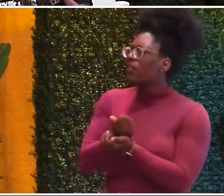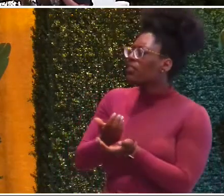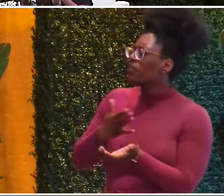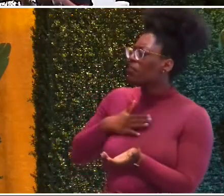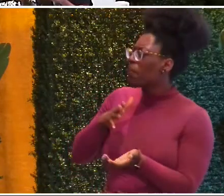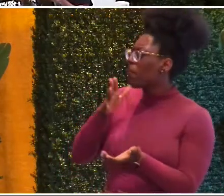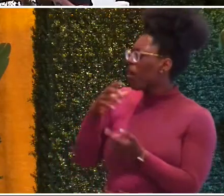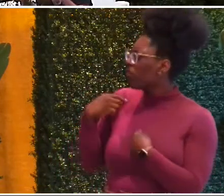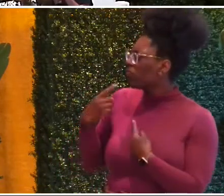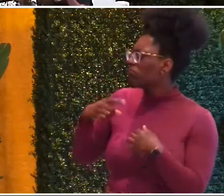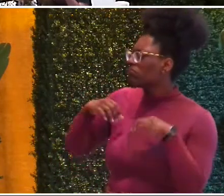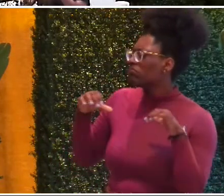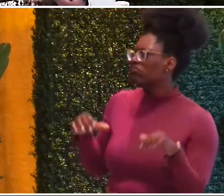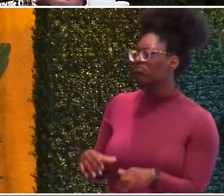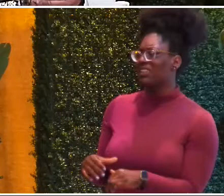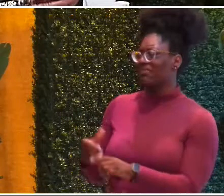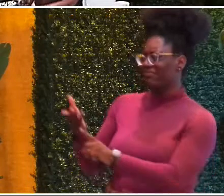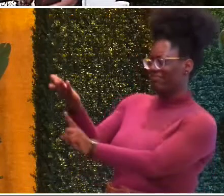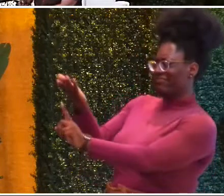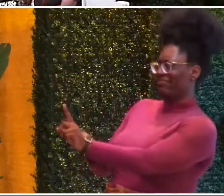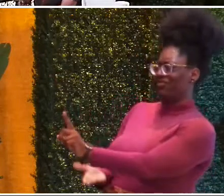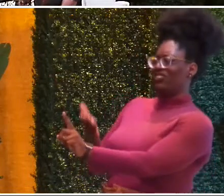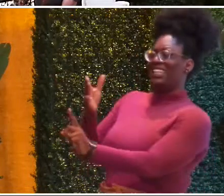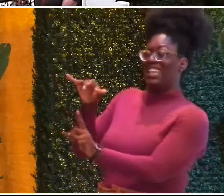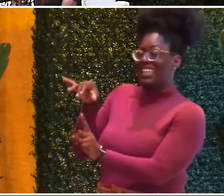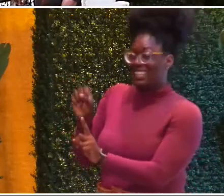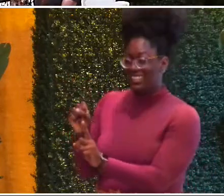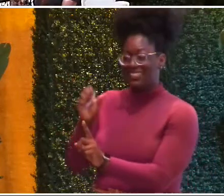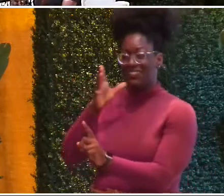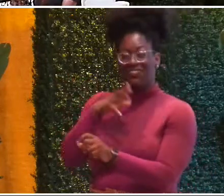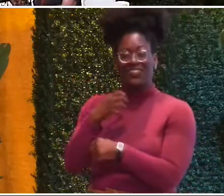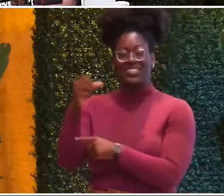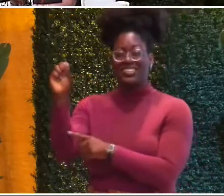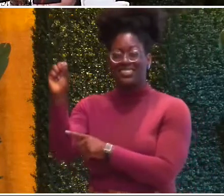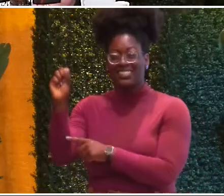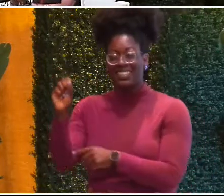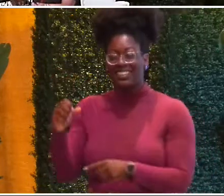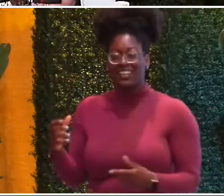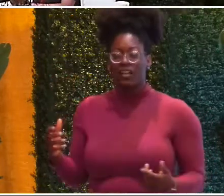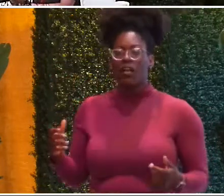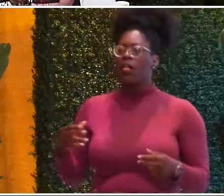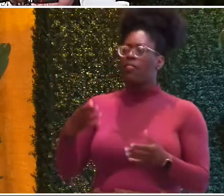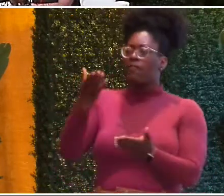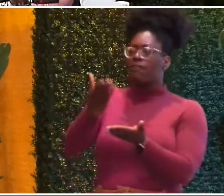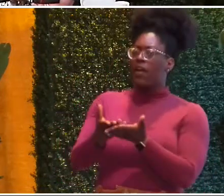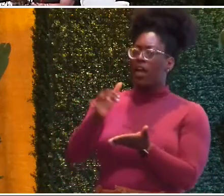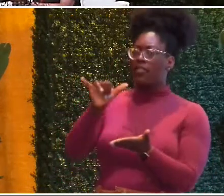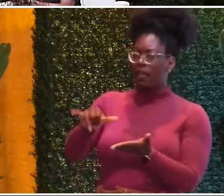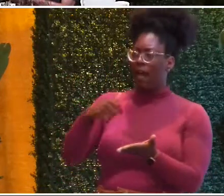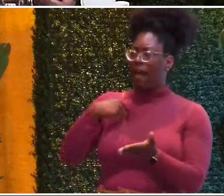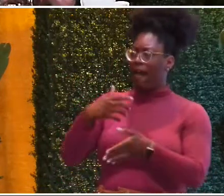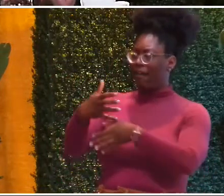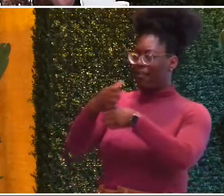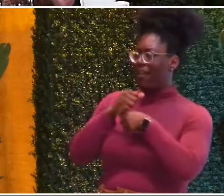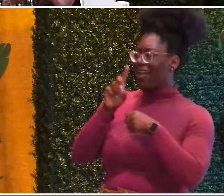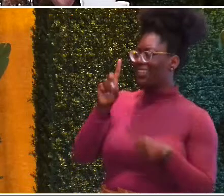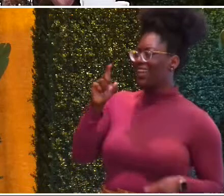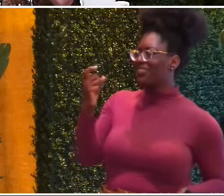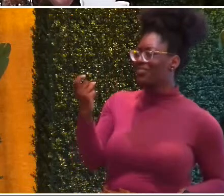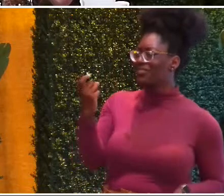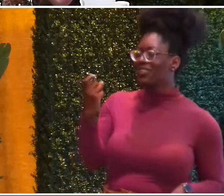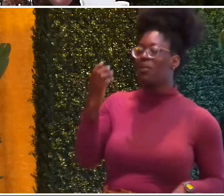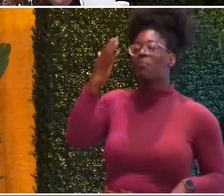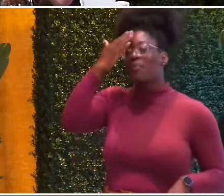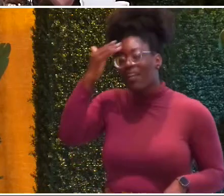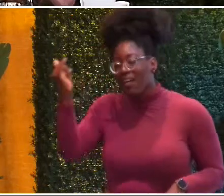is feminism. Even the fact that I was diagnosed at all is because of Black women and Black